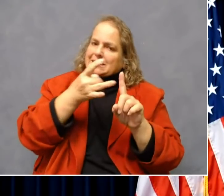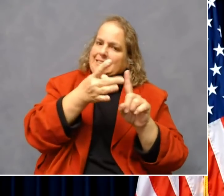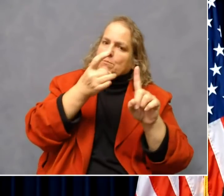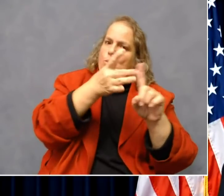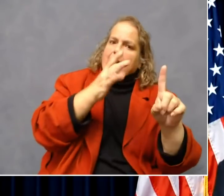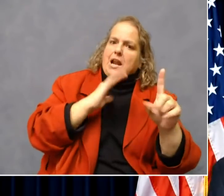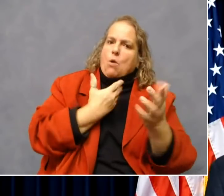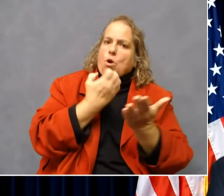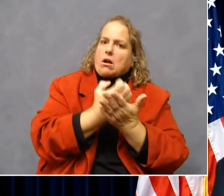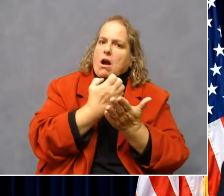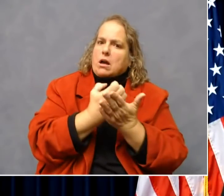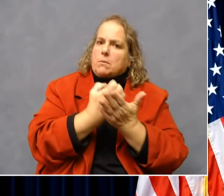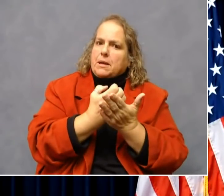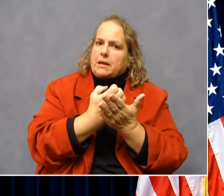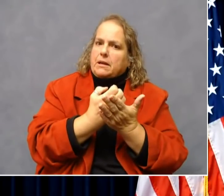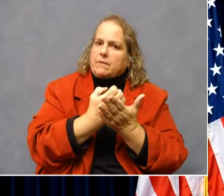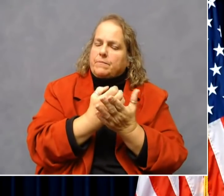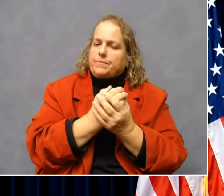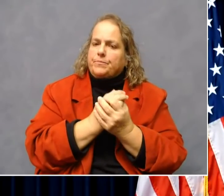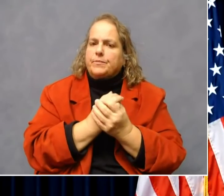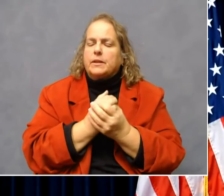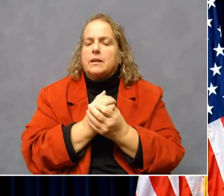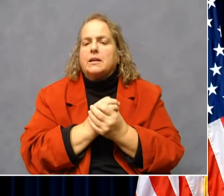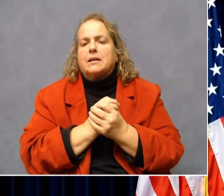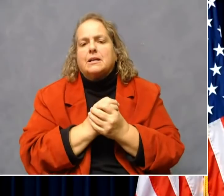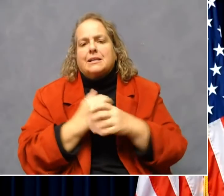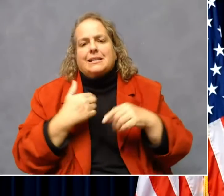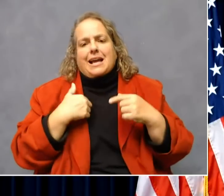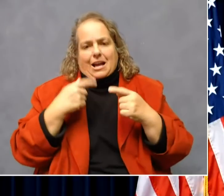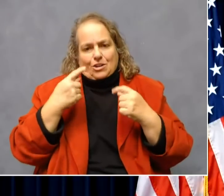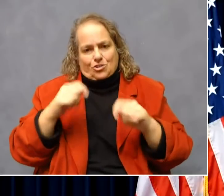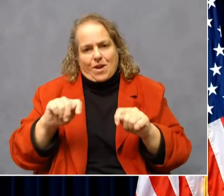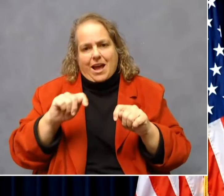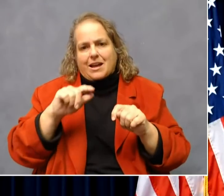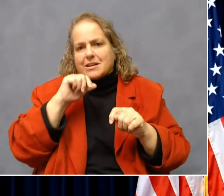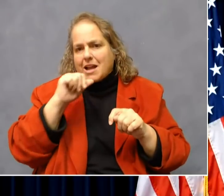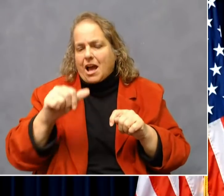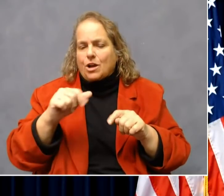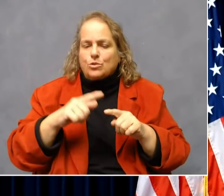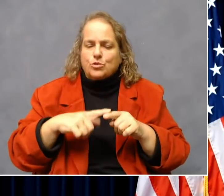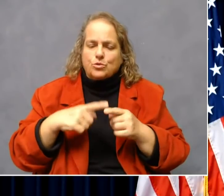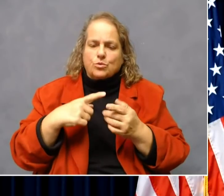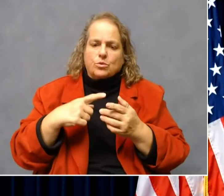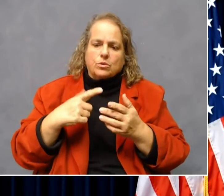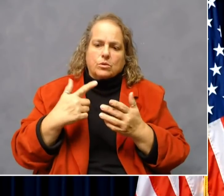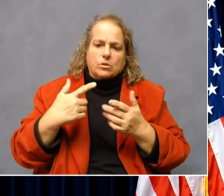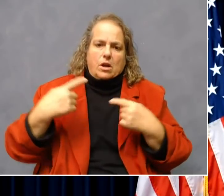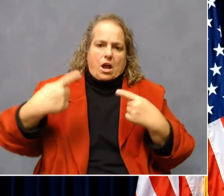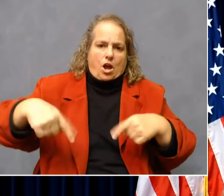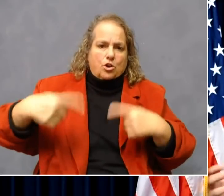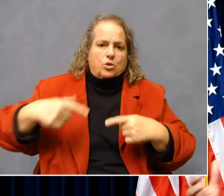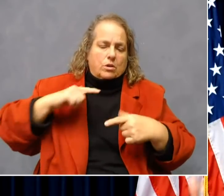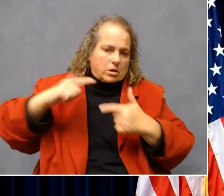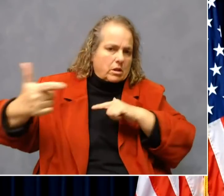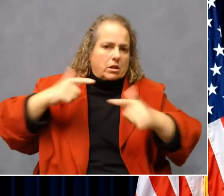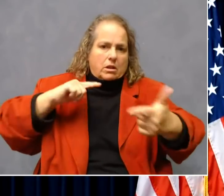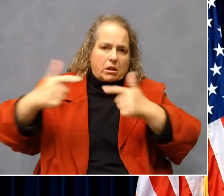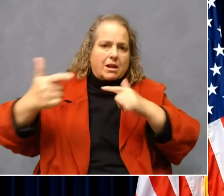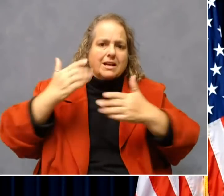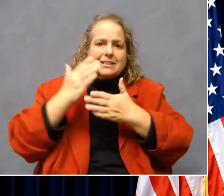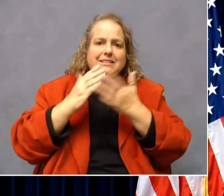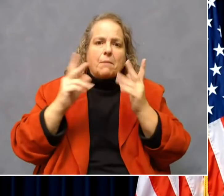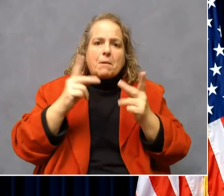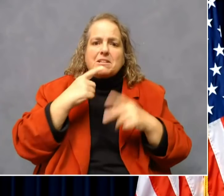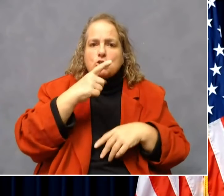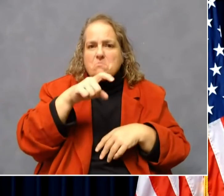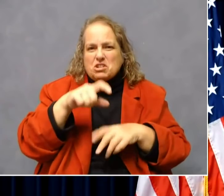Now I try not to get in the back and forth. Sometimes you'll hear you need to push Leader McConnell for